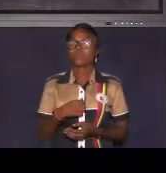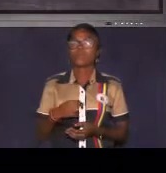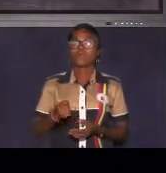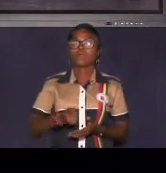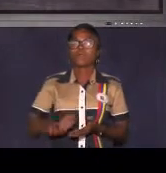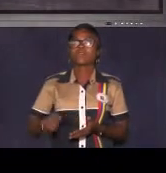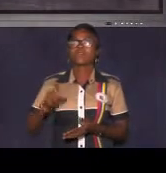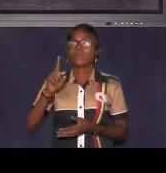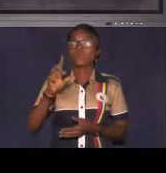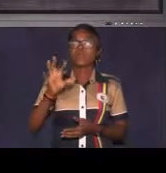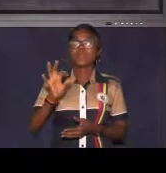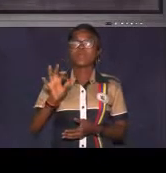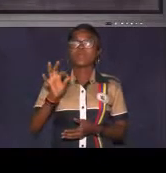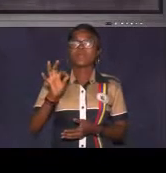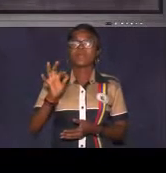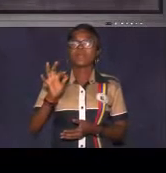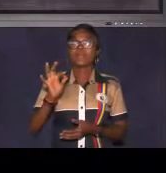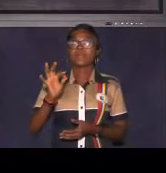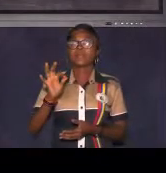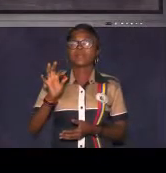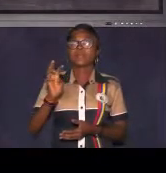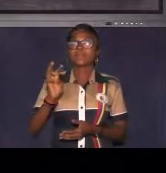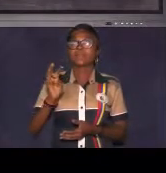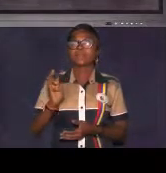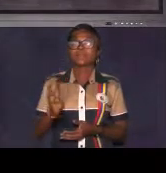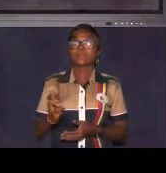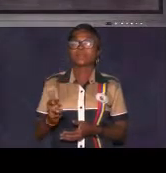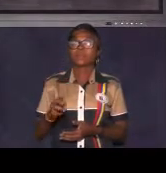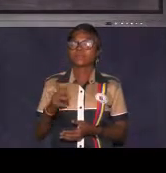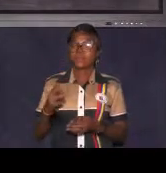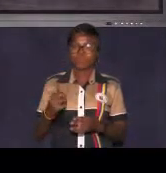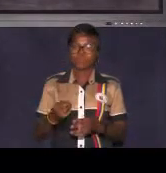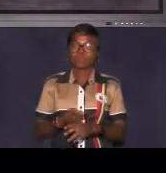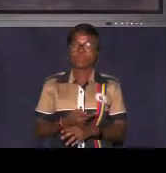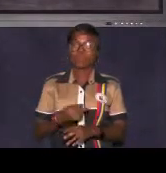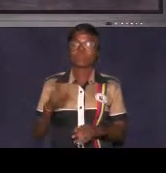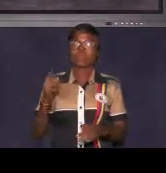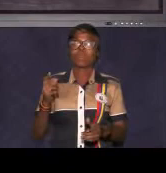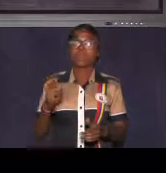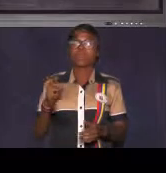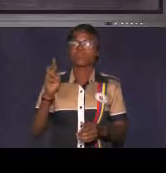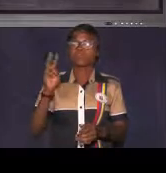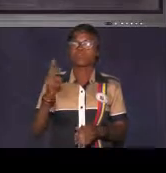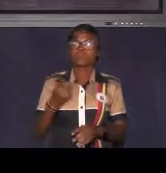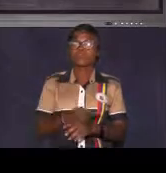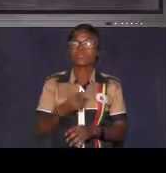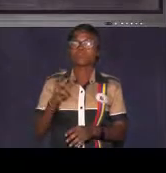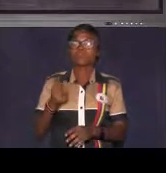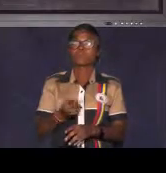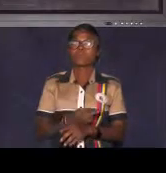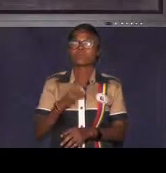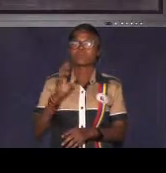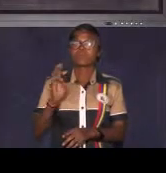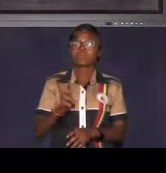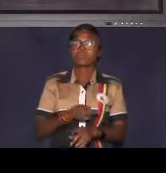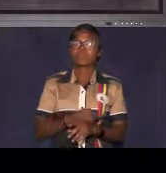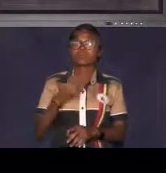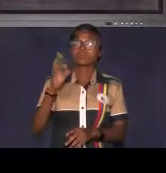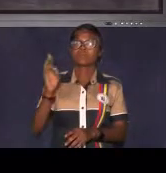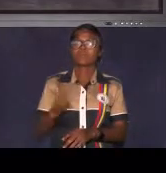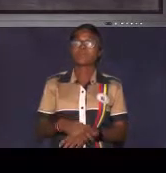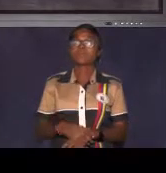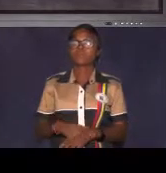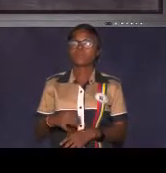So we write 196 out as 196 is the same thing as saying 2 times 2 times 7 times 7. Do you remember this? But we